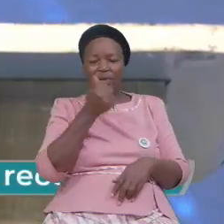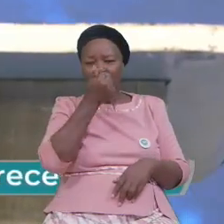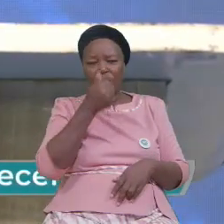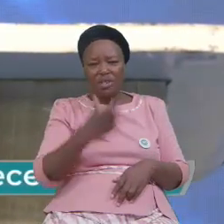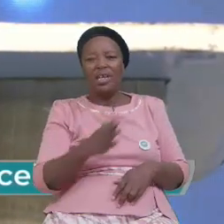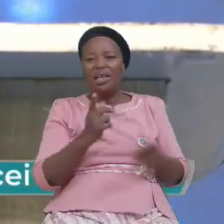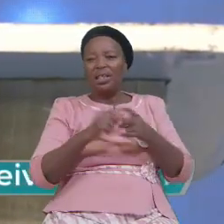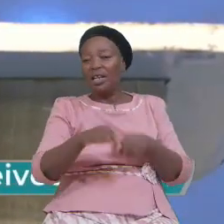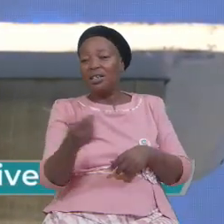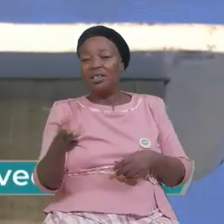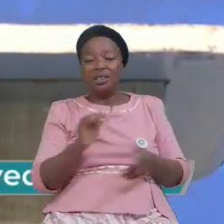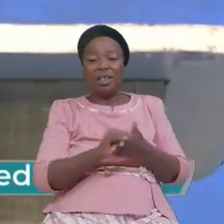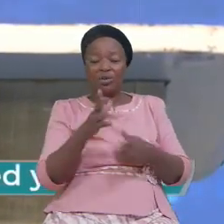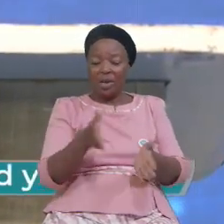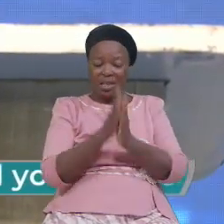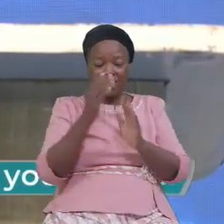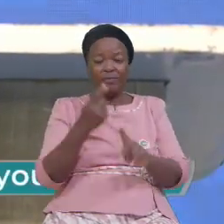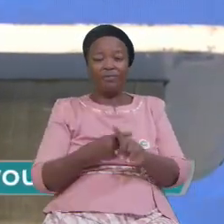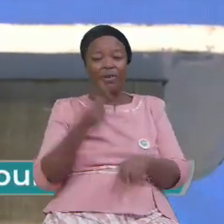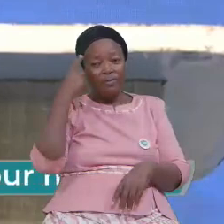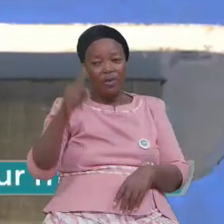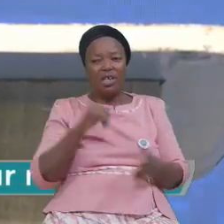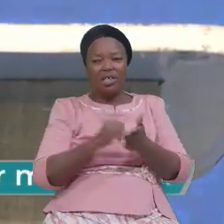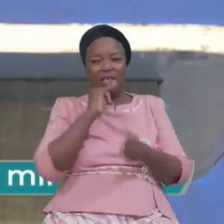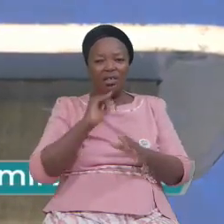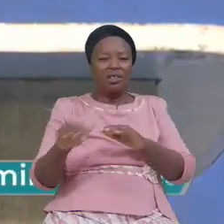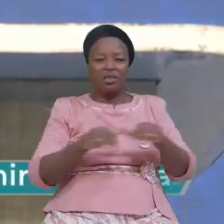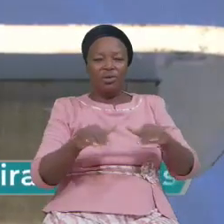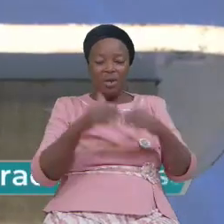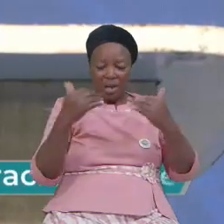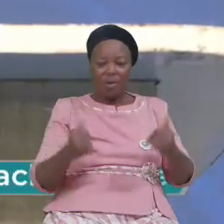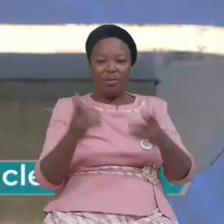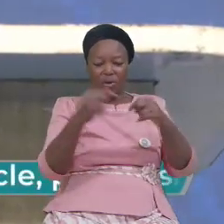you're asking for, it is done already. Come over here,